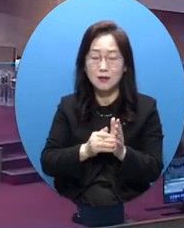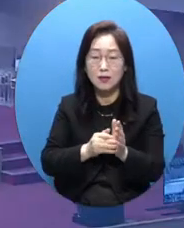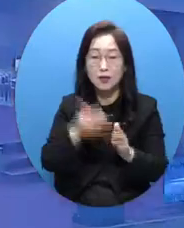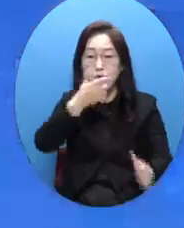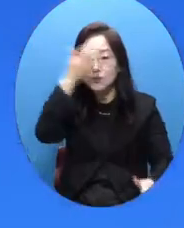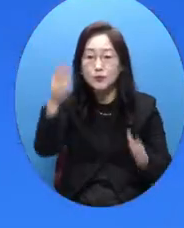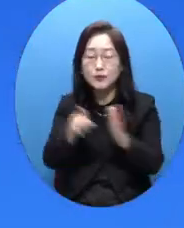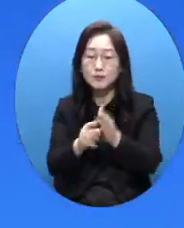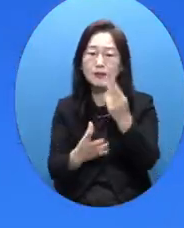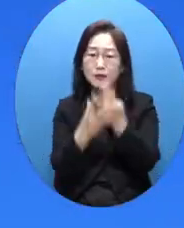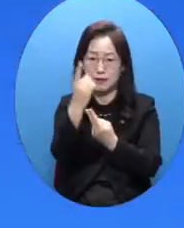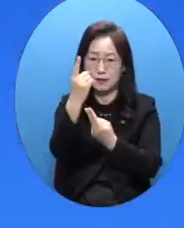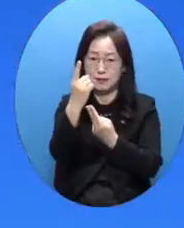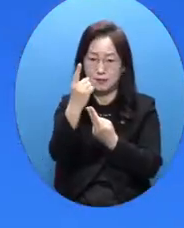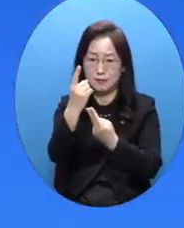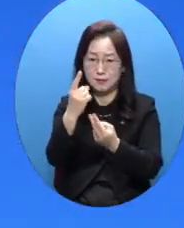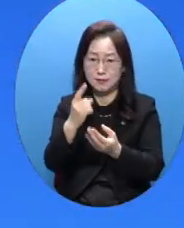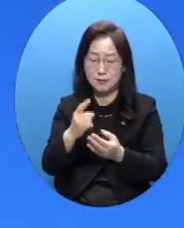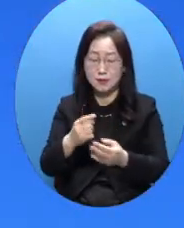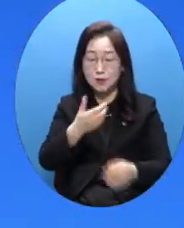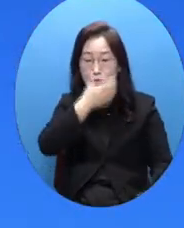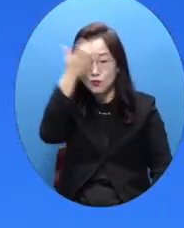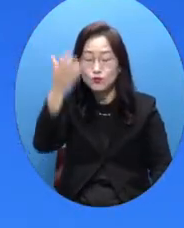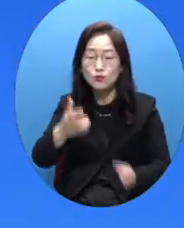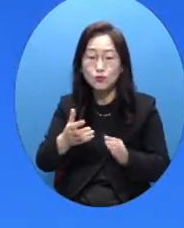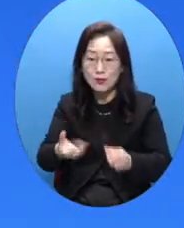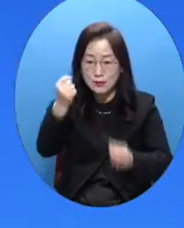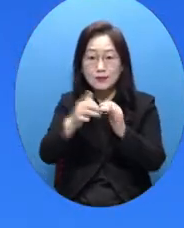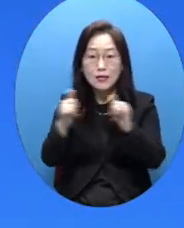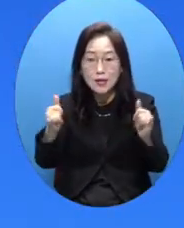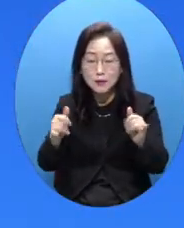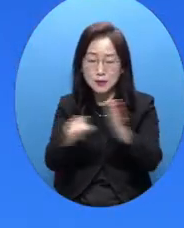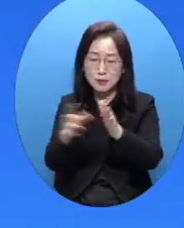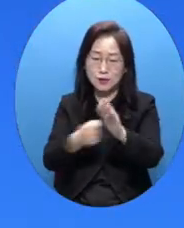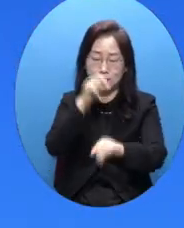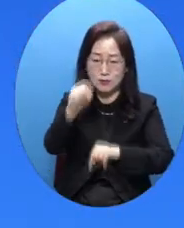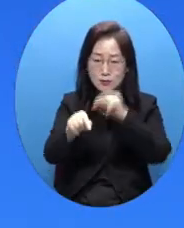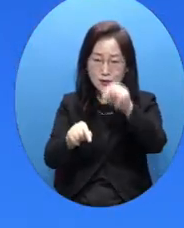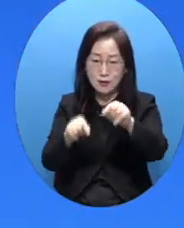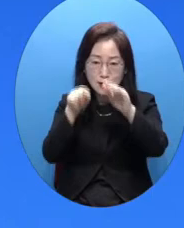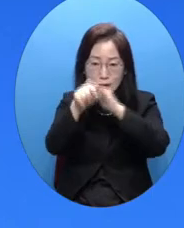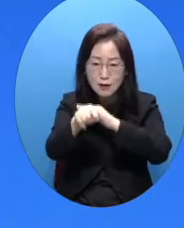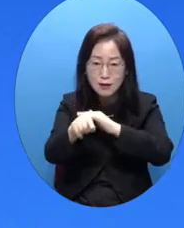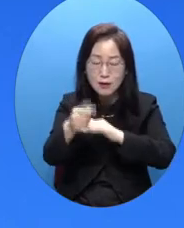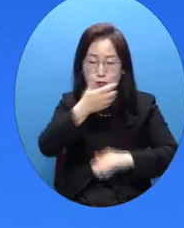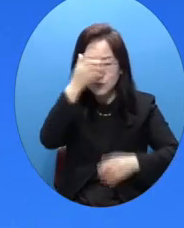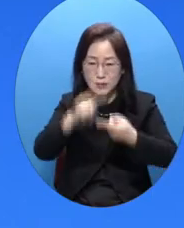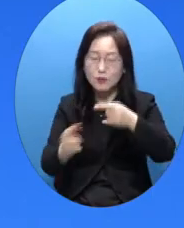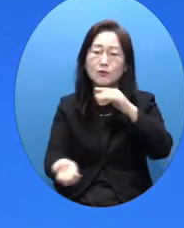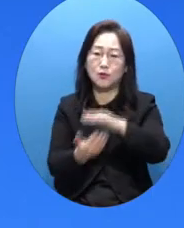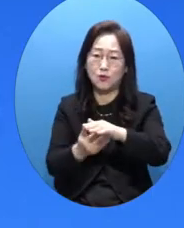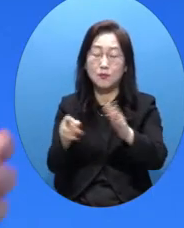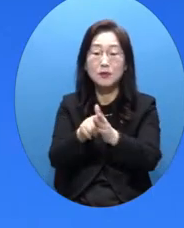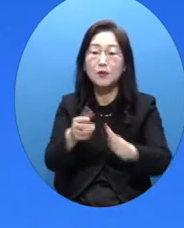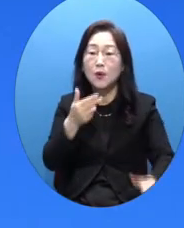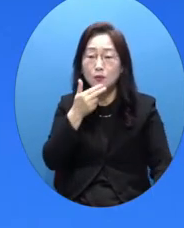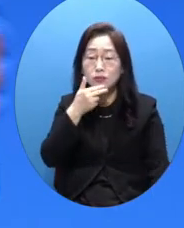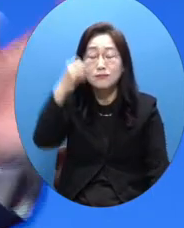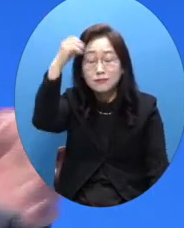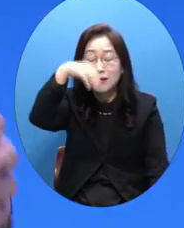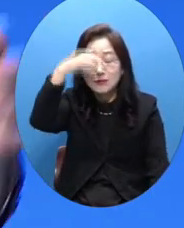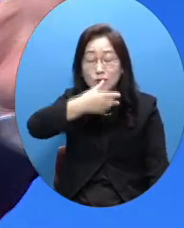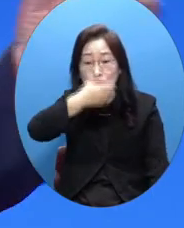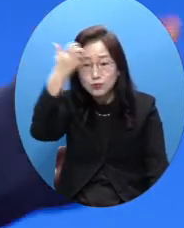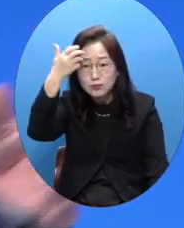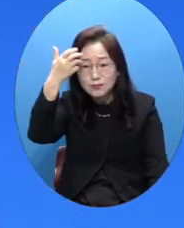see this is what the Ancients were commanded for when dreamers move forward with faith dreams come